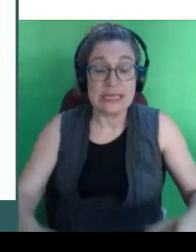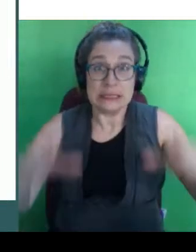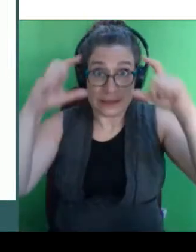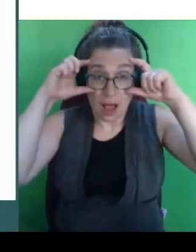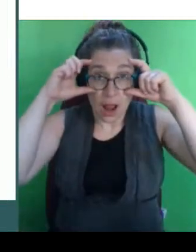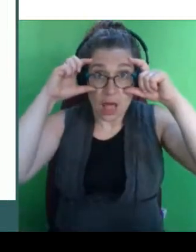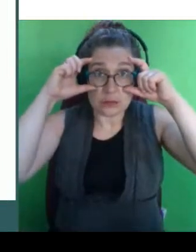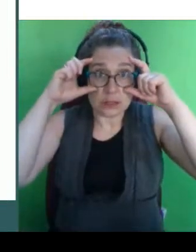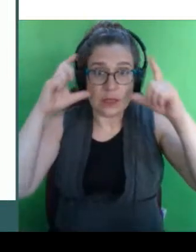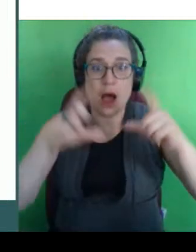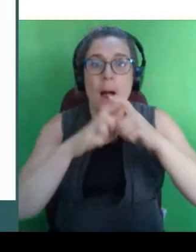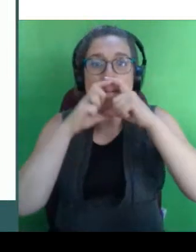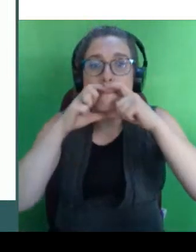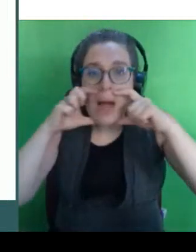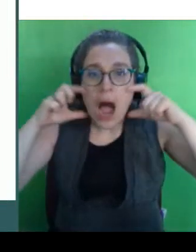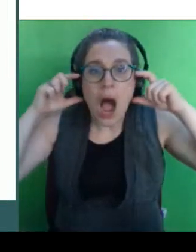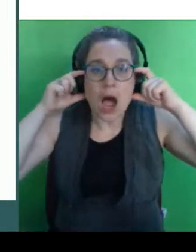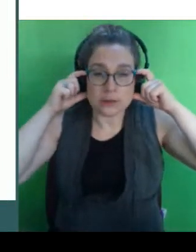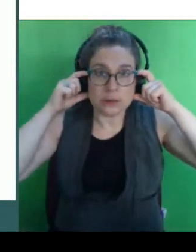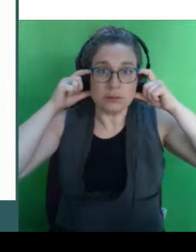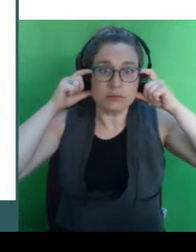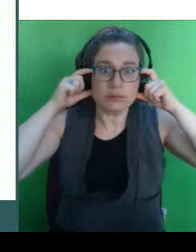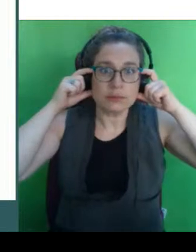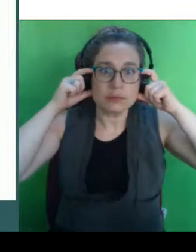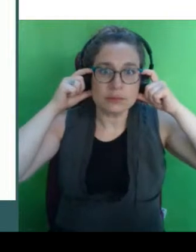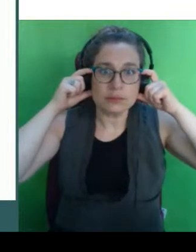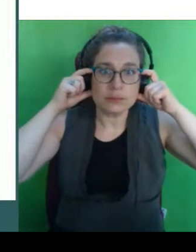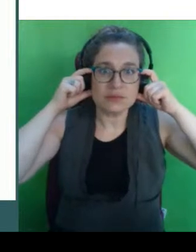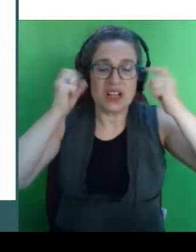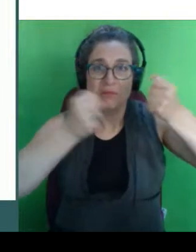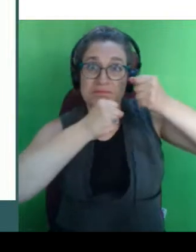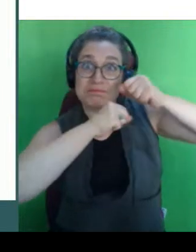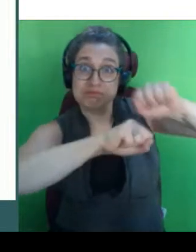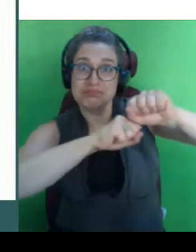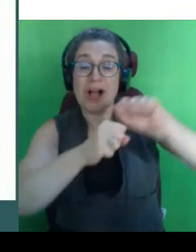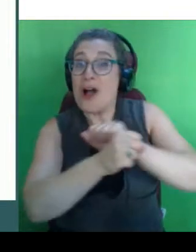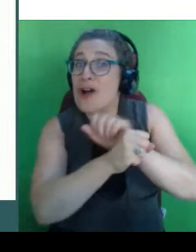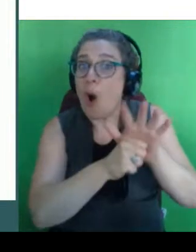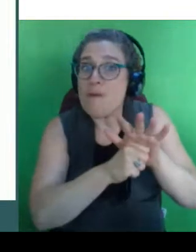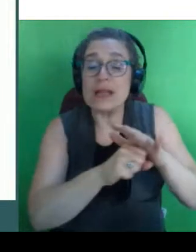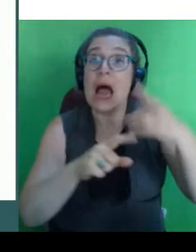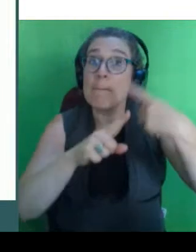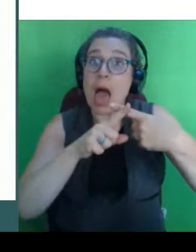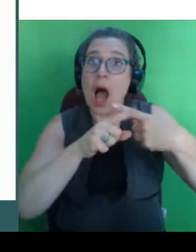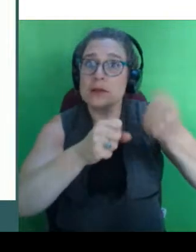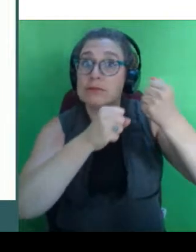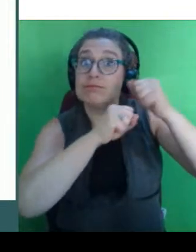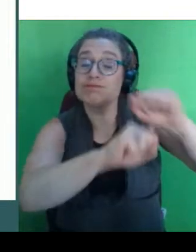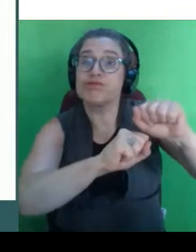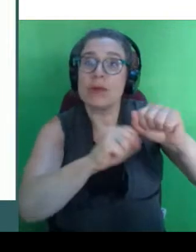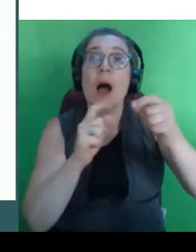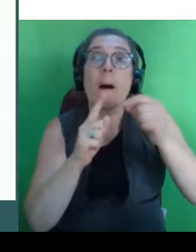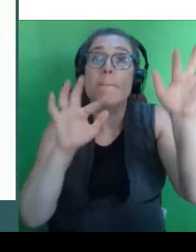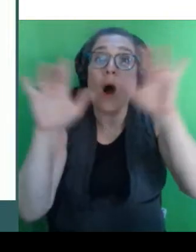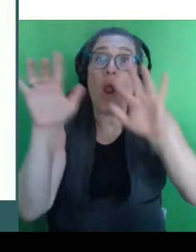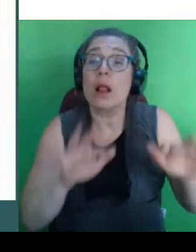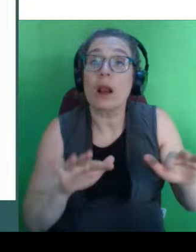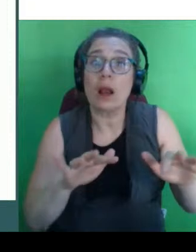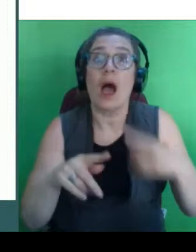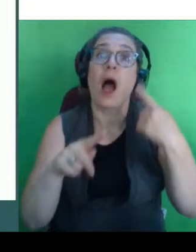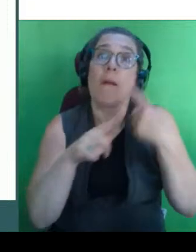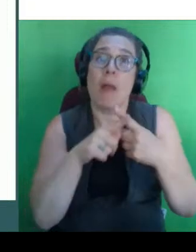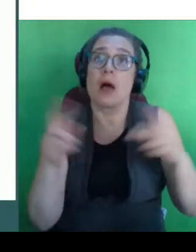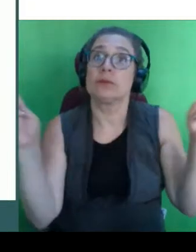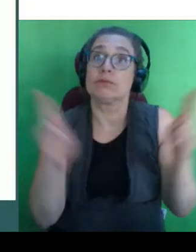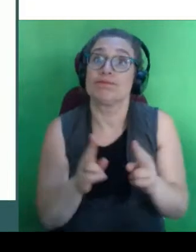You put on your mask. It keeps COVID at bay. It keeps pollen at bay. and it keeps pollution at bay. So with those